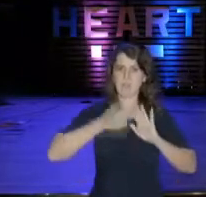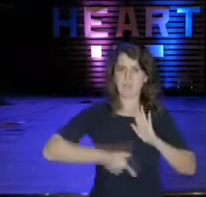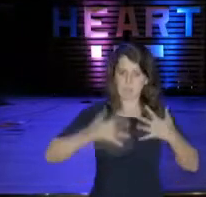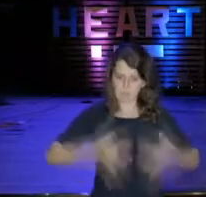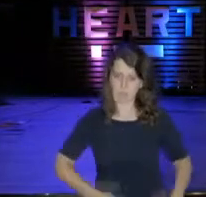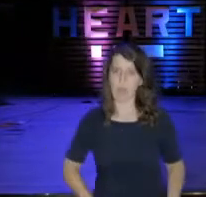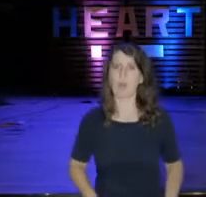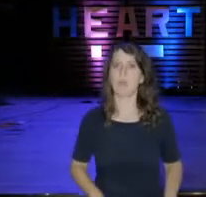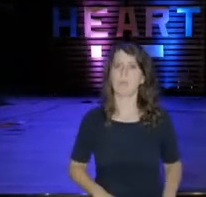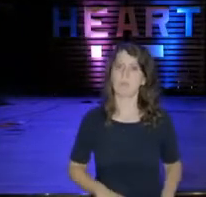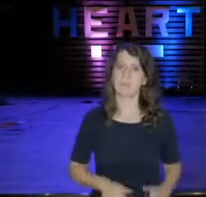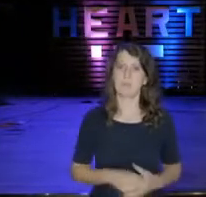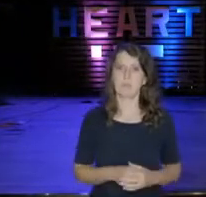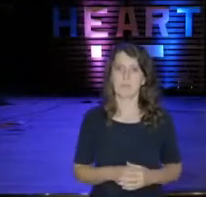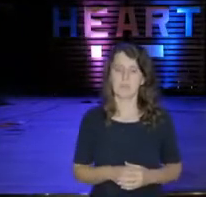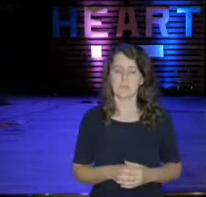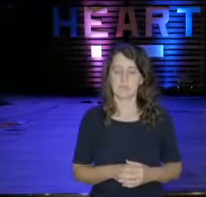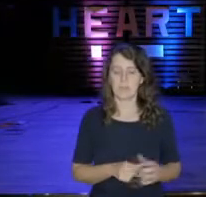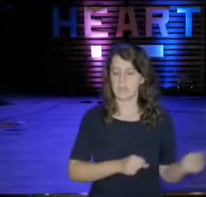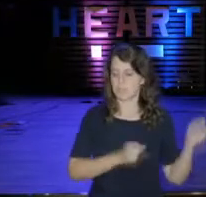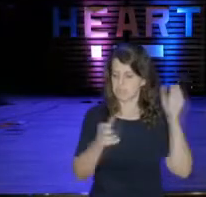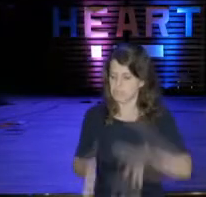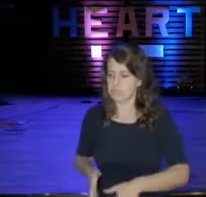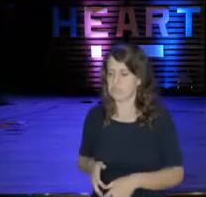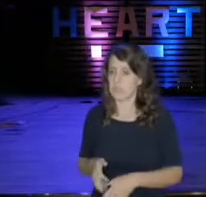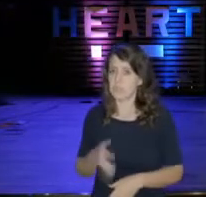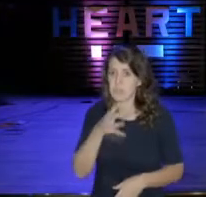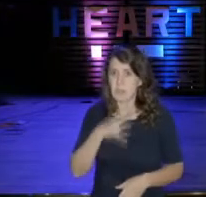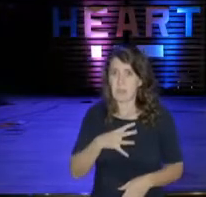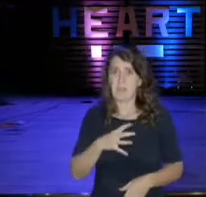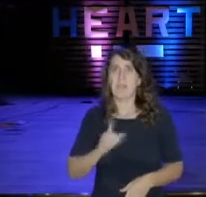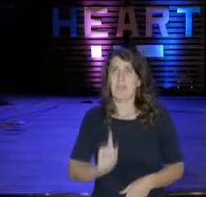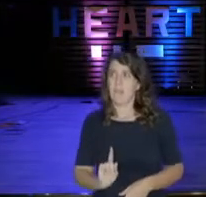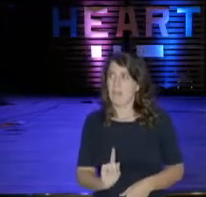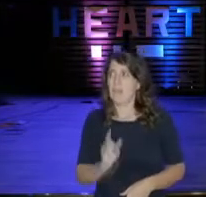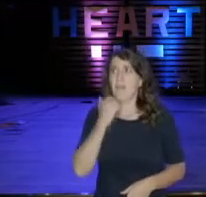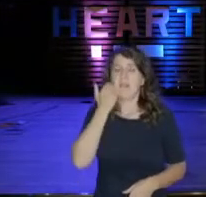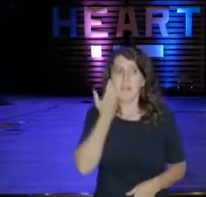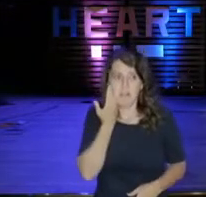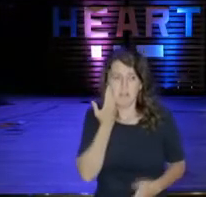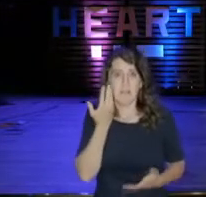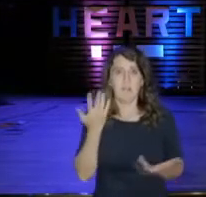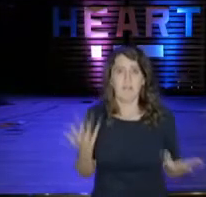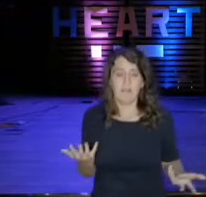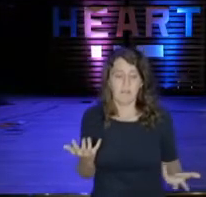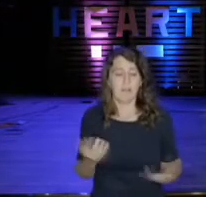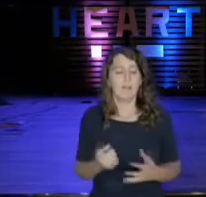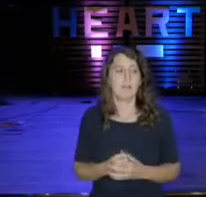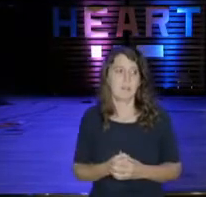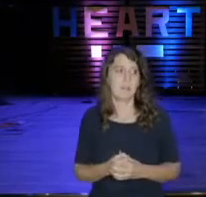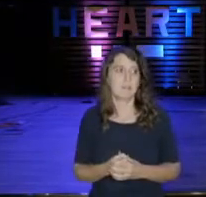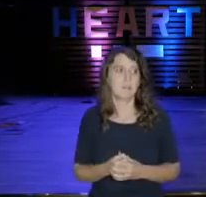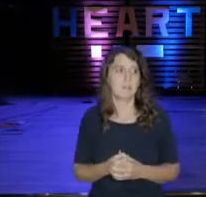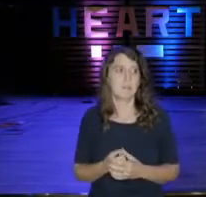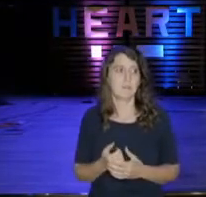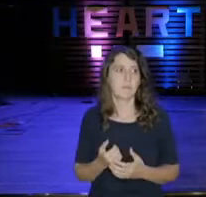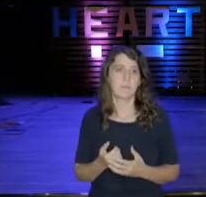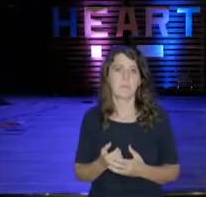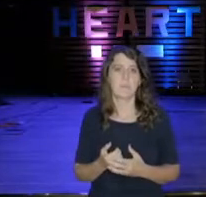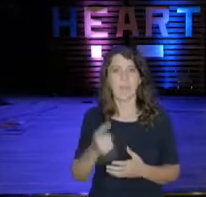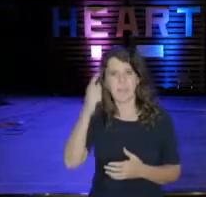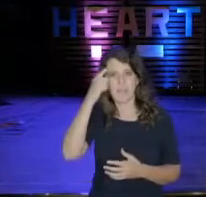getting thrown down in front of the rabbi, and she's ashamed. In fact, it made me think